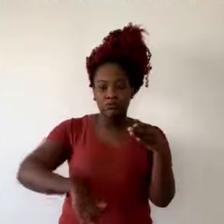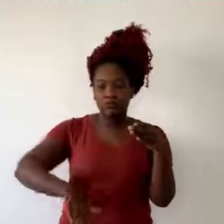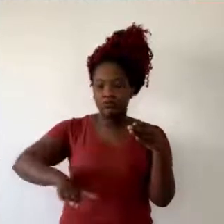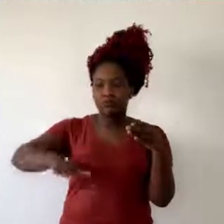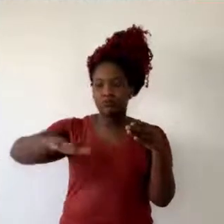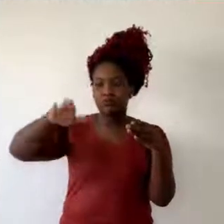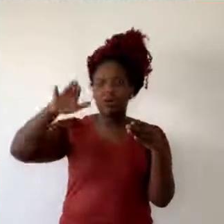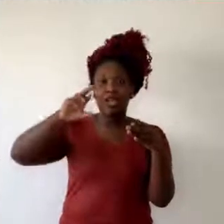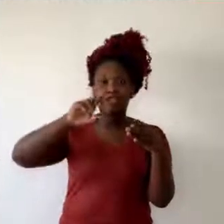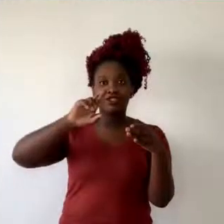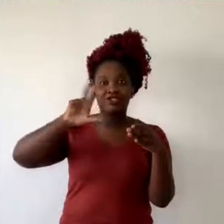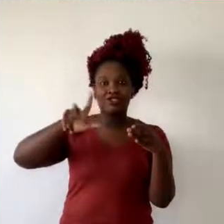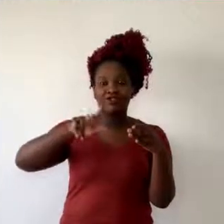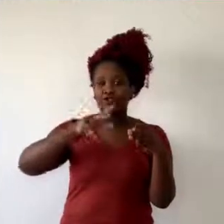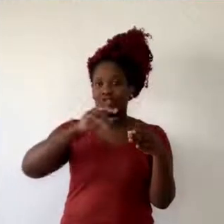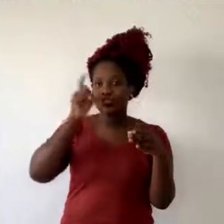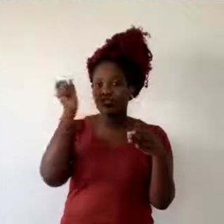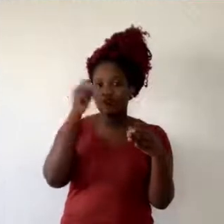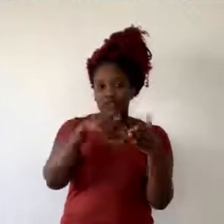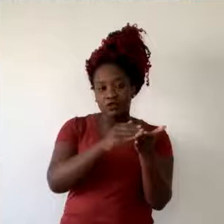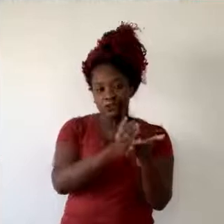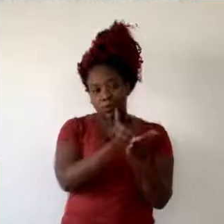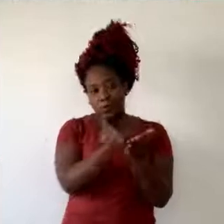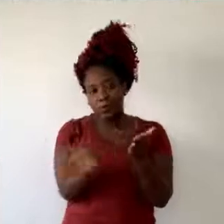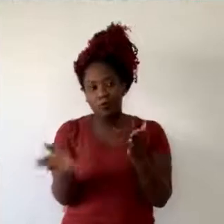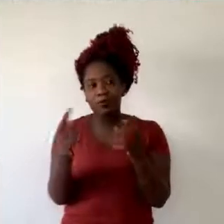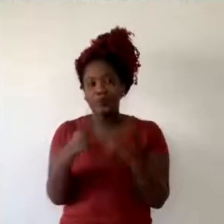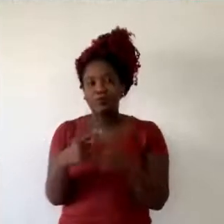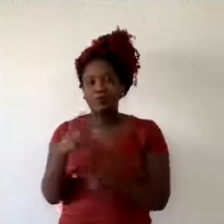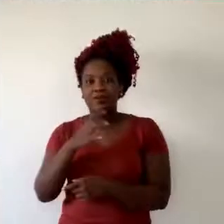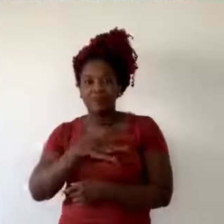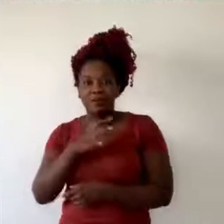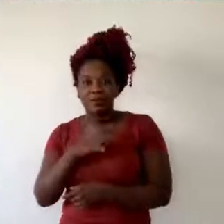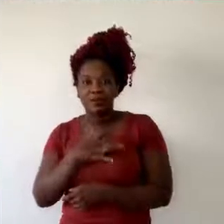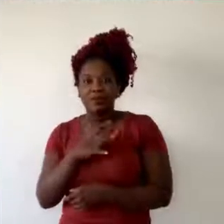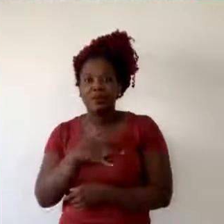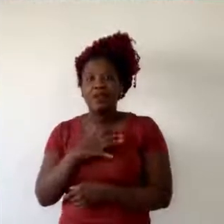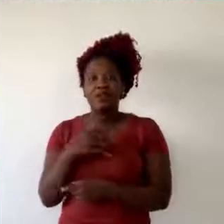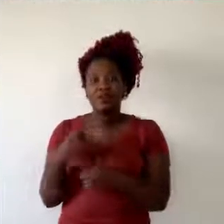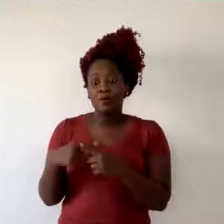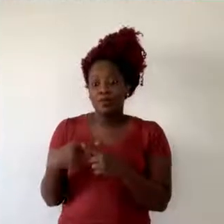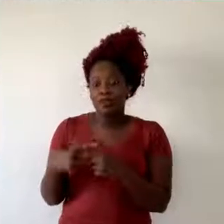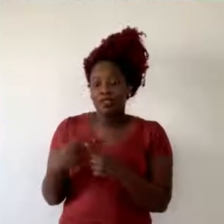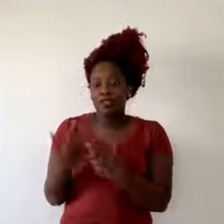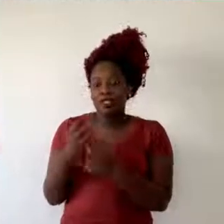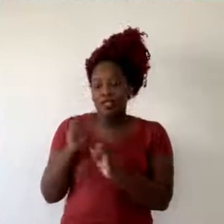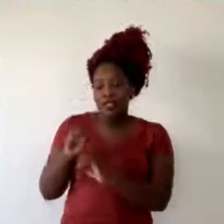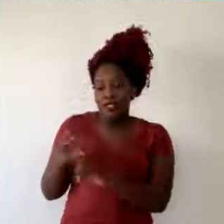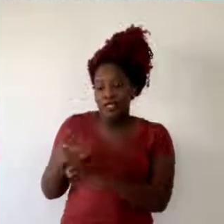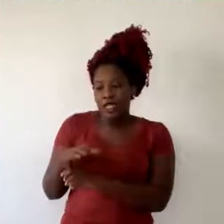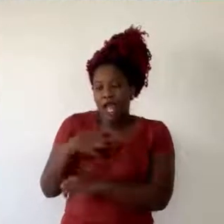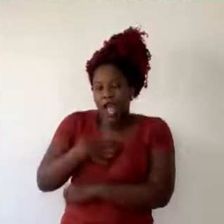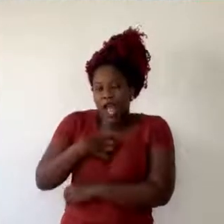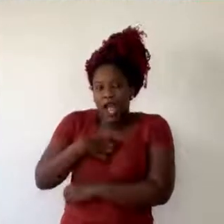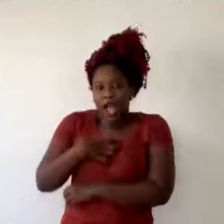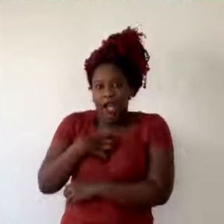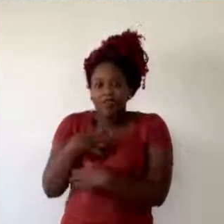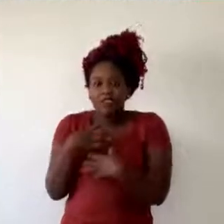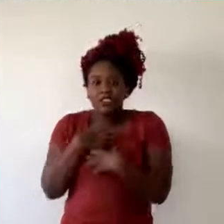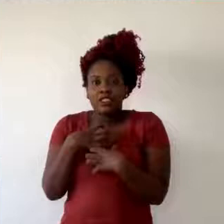it's very difficult for us to move away from it because it generates fear, because we are not allowed to